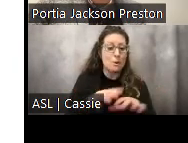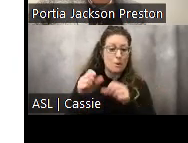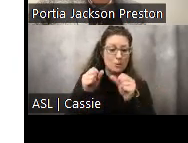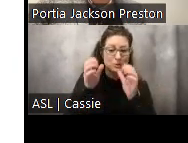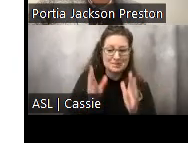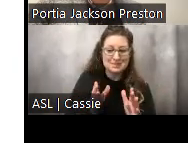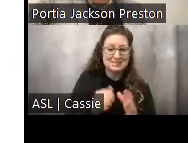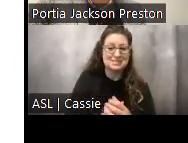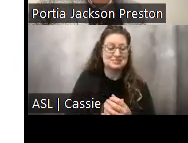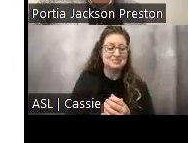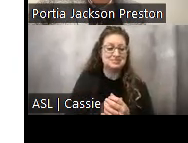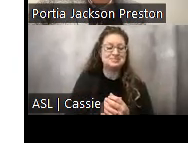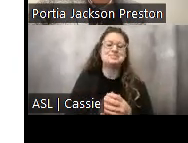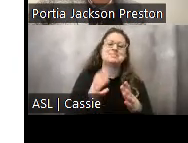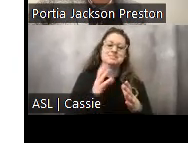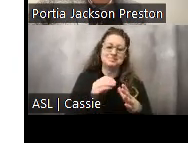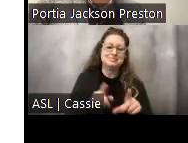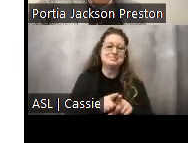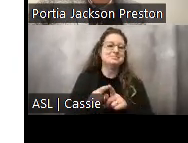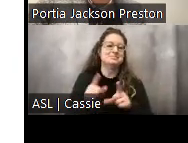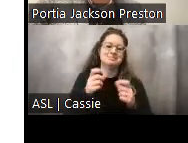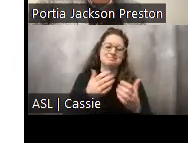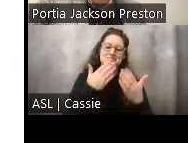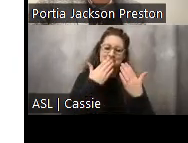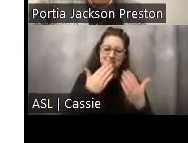also want to give a sincere thank you. I know that